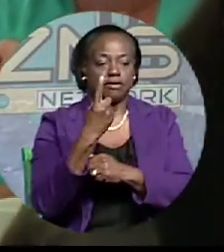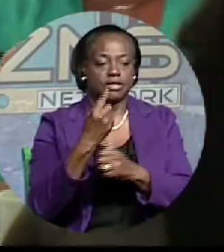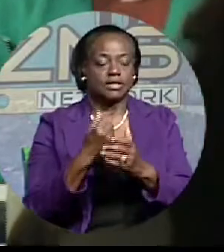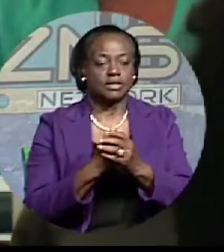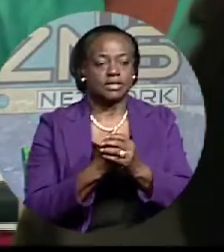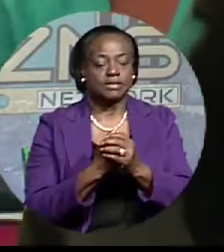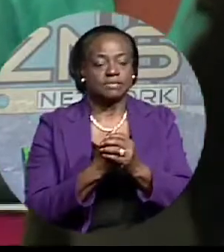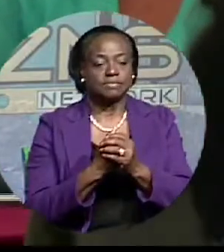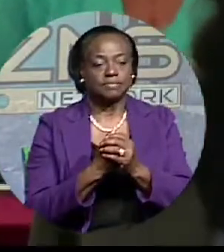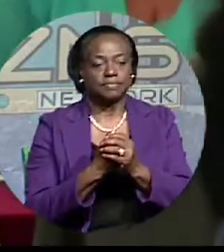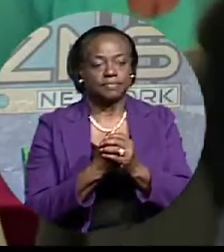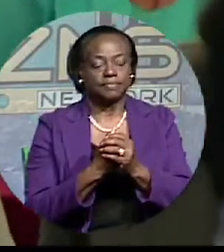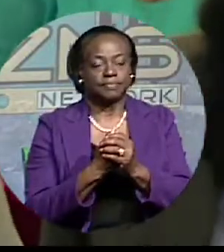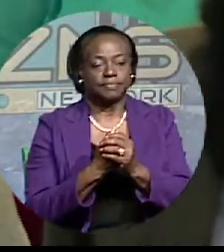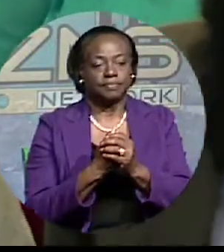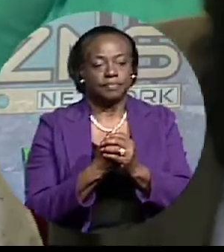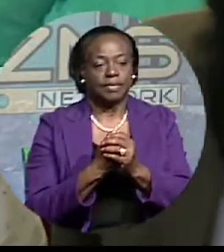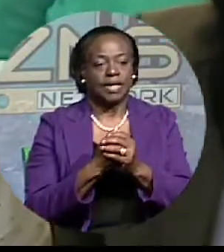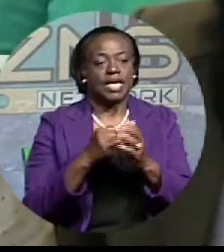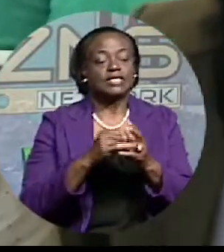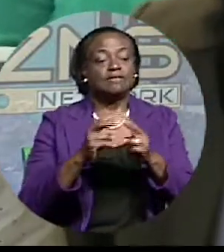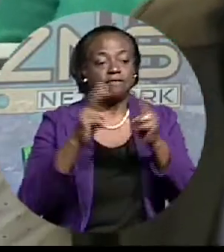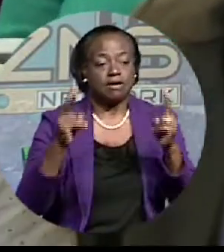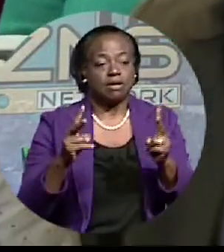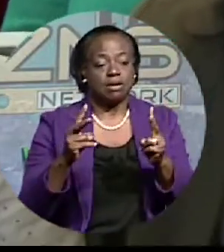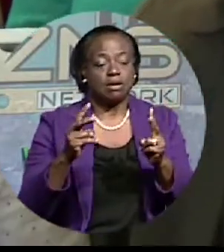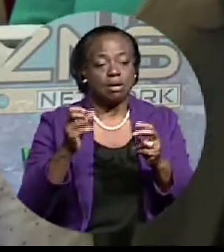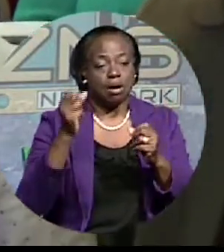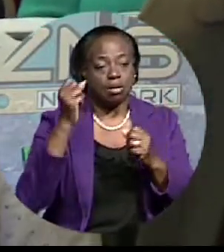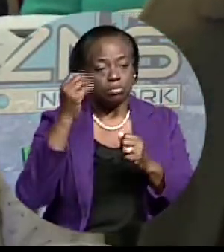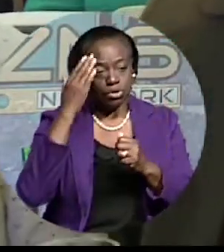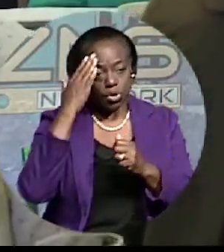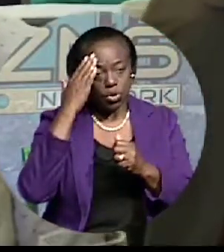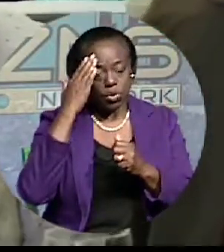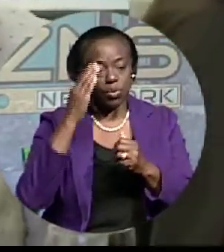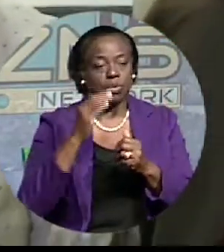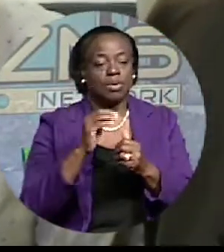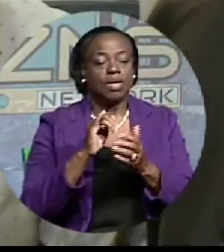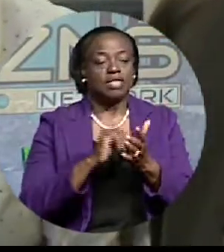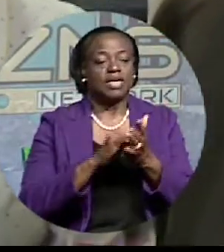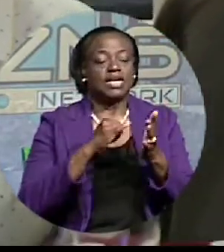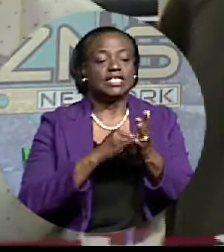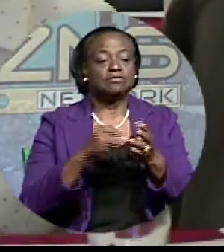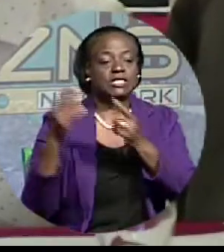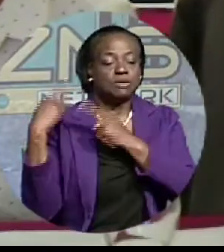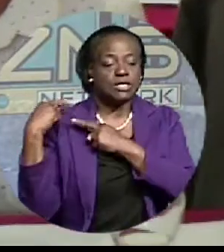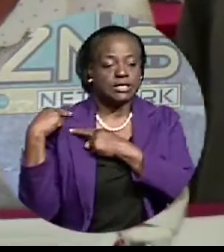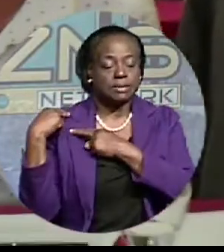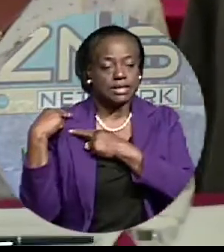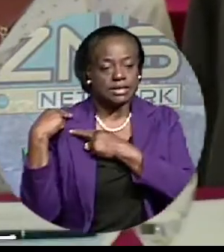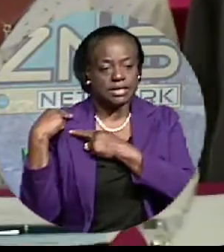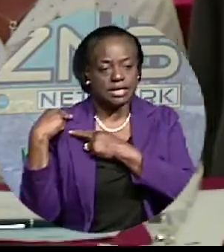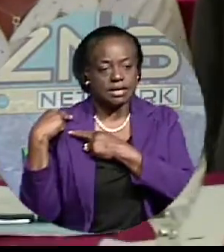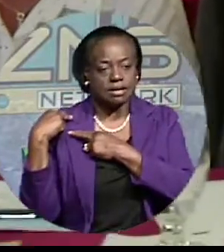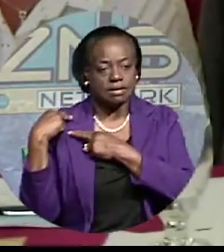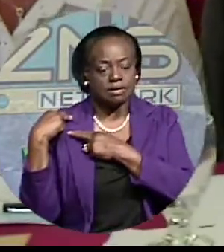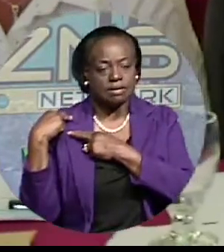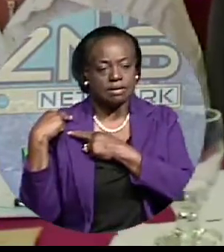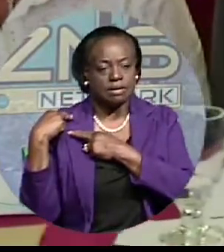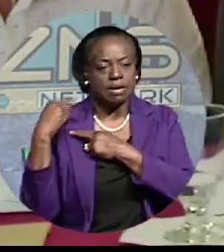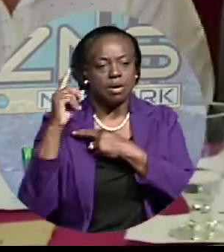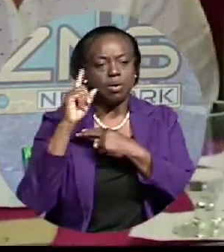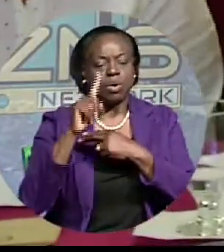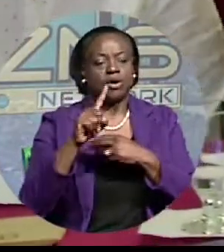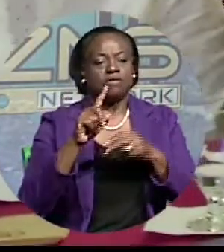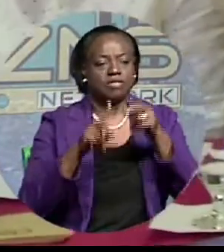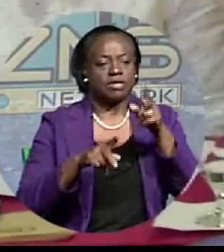community is by and large very much aware of the tax. They know they have some responsibilities. Well over 4,000